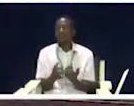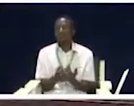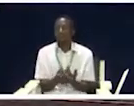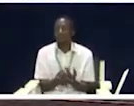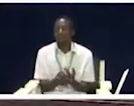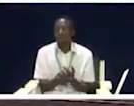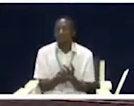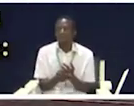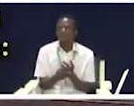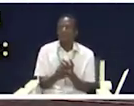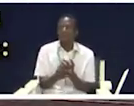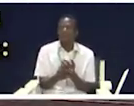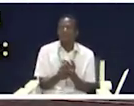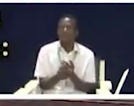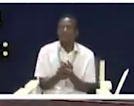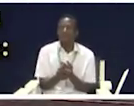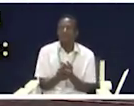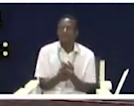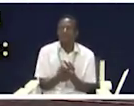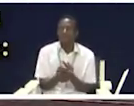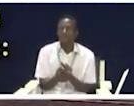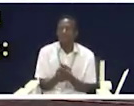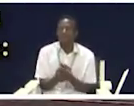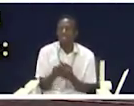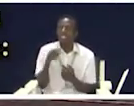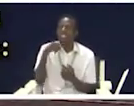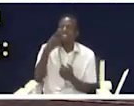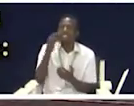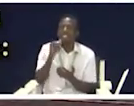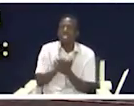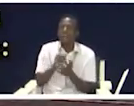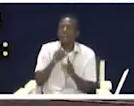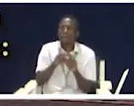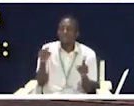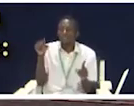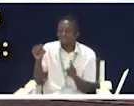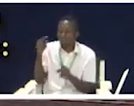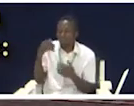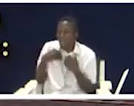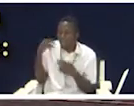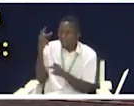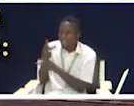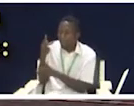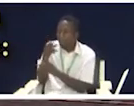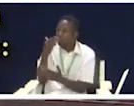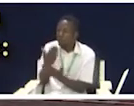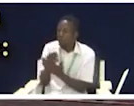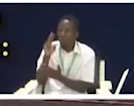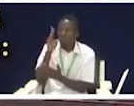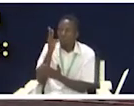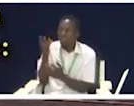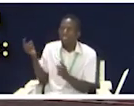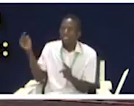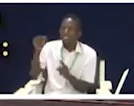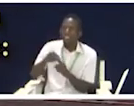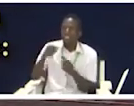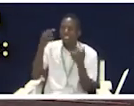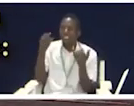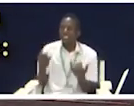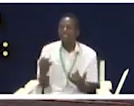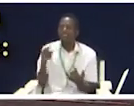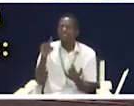He says, please, still verse 10, please. He says, "But you have kept the good wine until now." Do you know what this